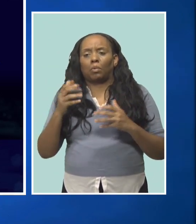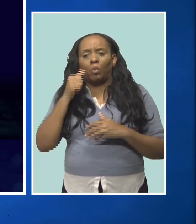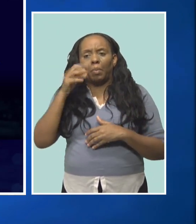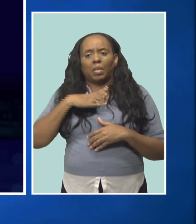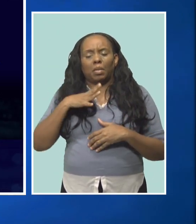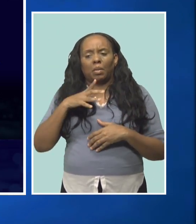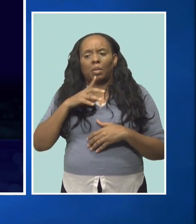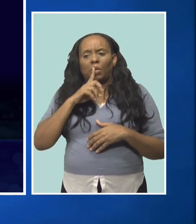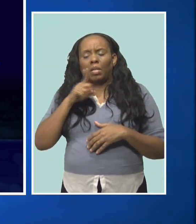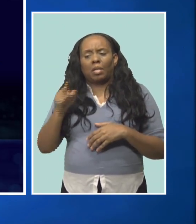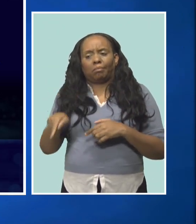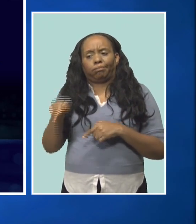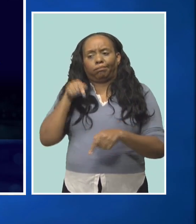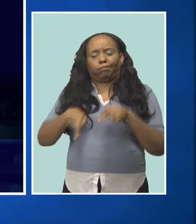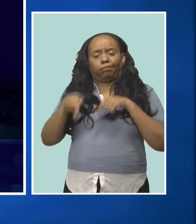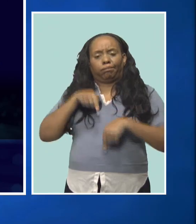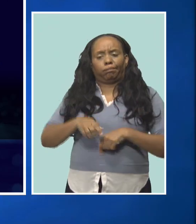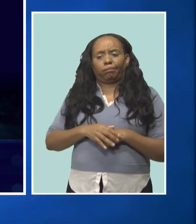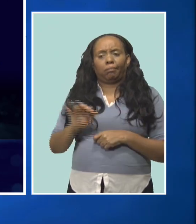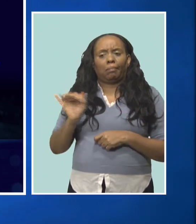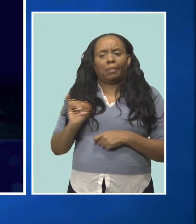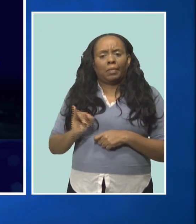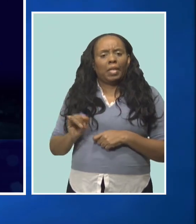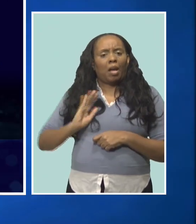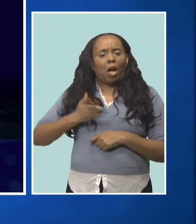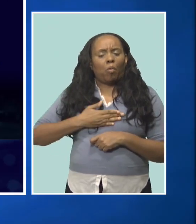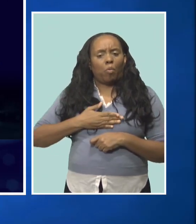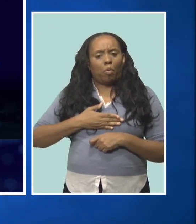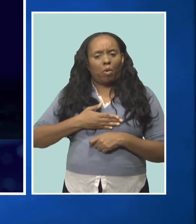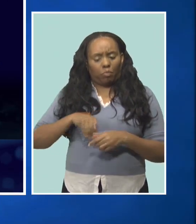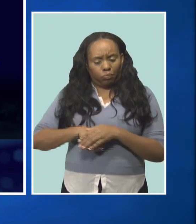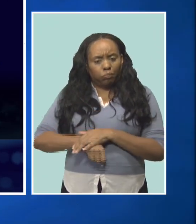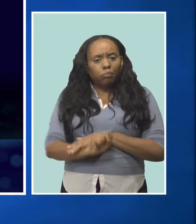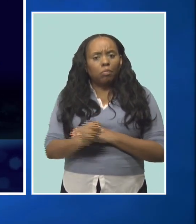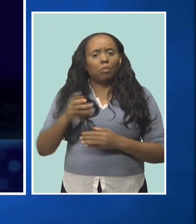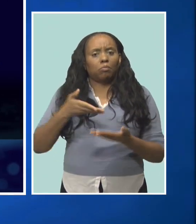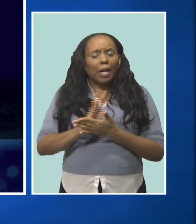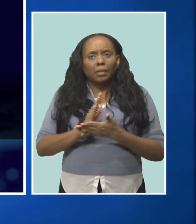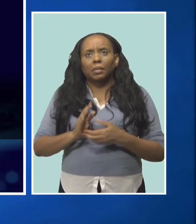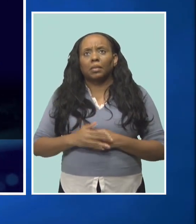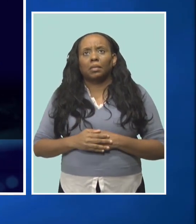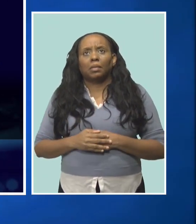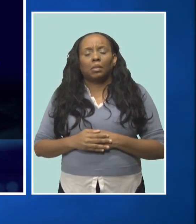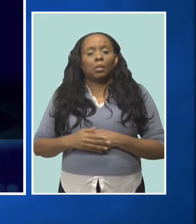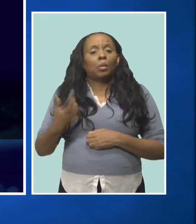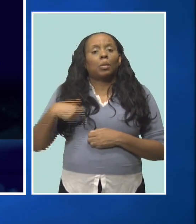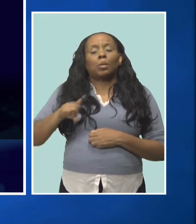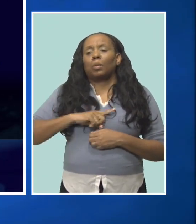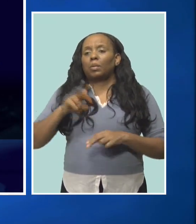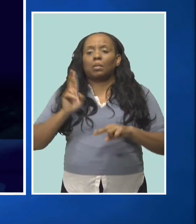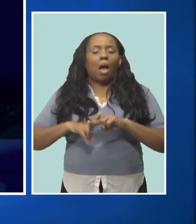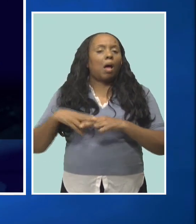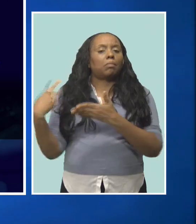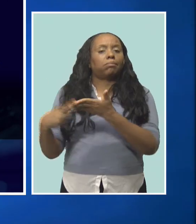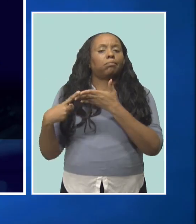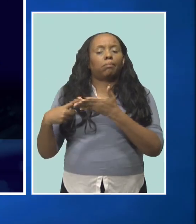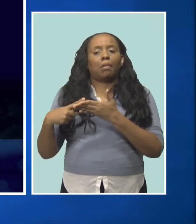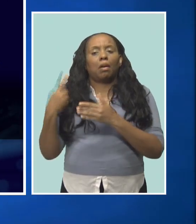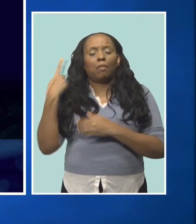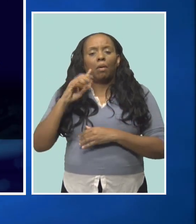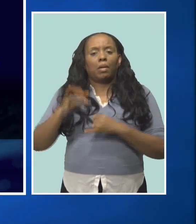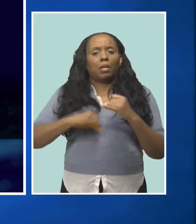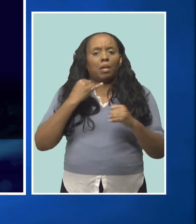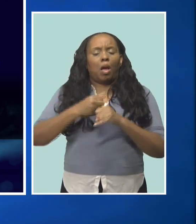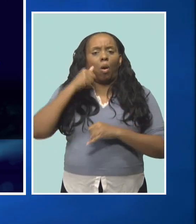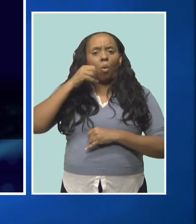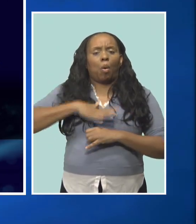and disinformation. And a lot of these were many of the key things that we spoke about when we sat on the veranda for International Women's Day and